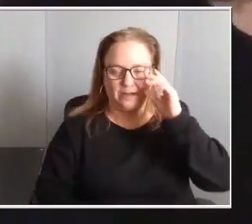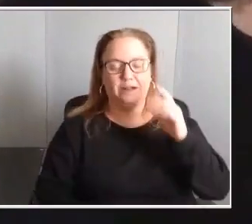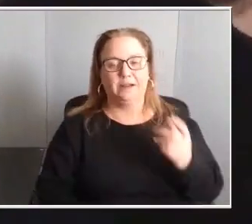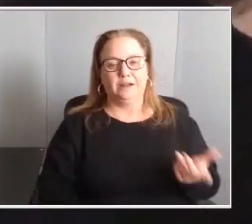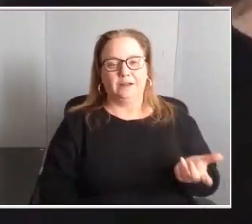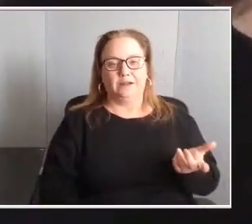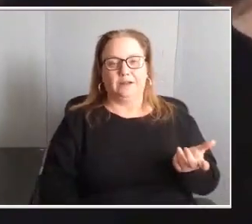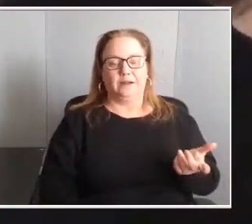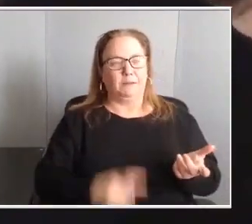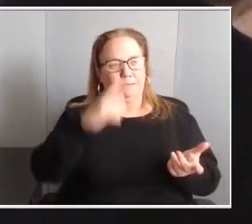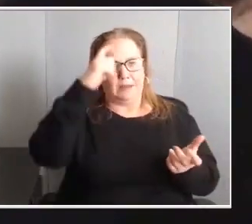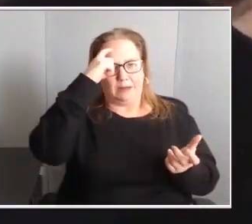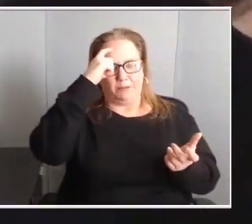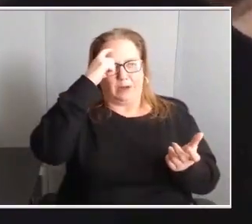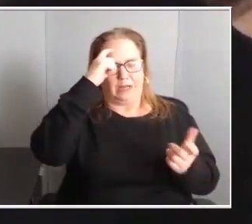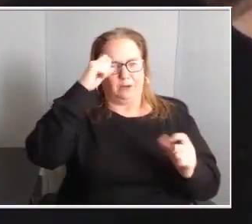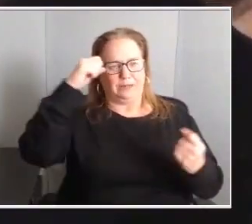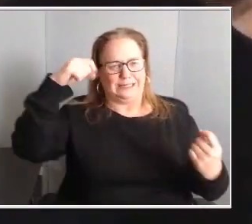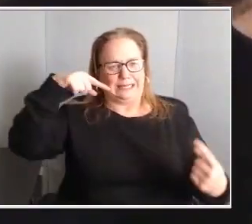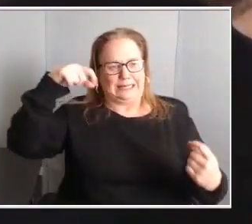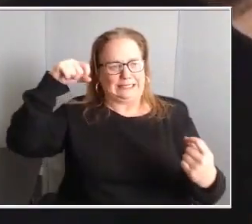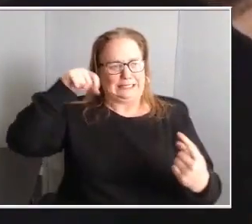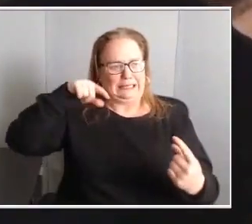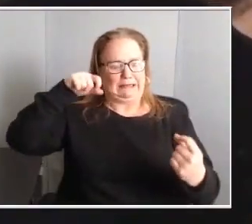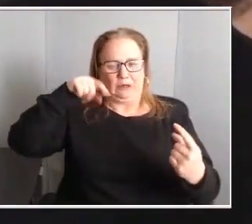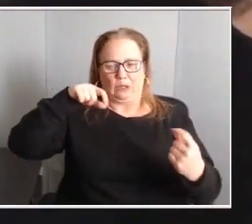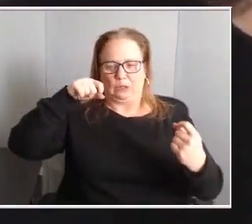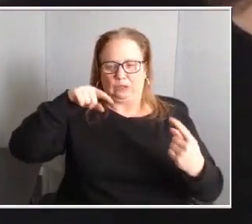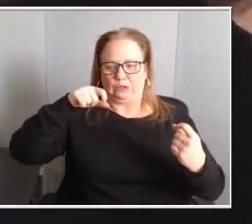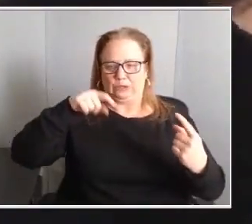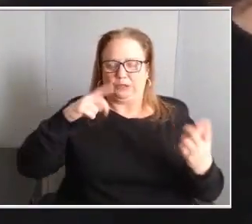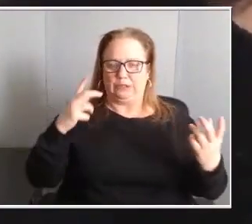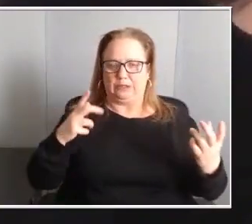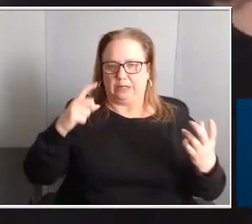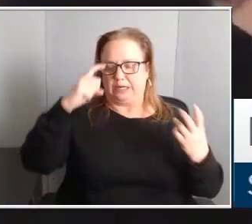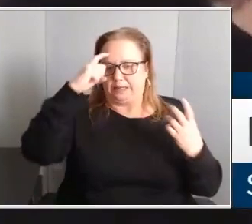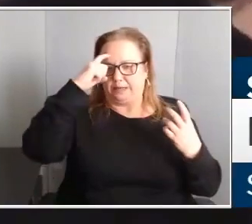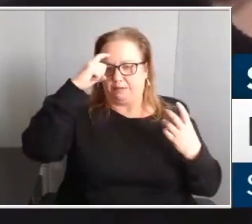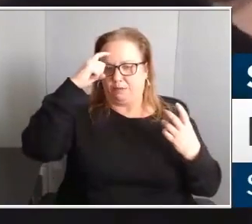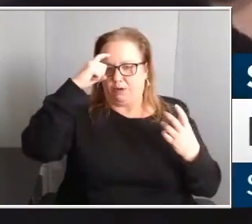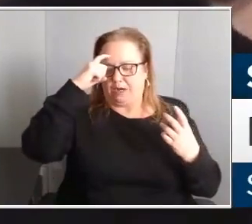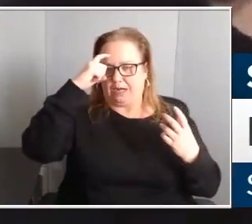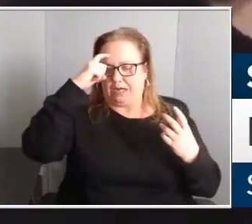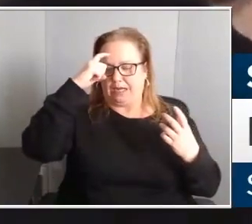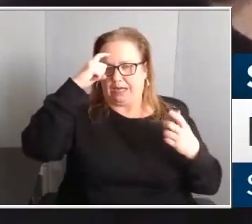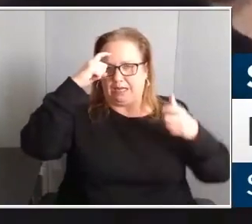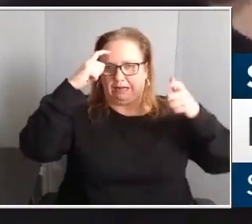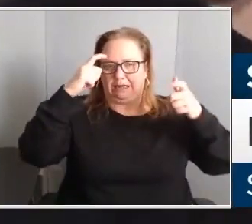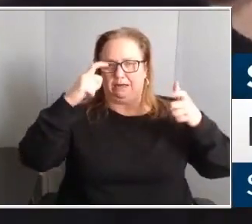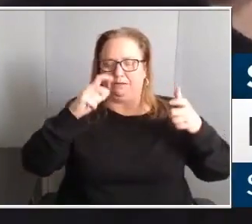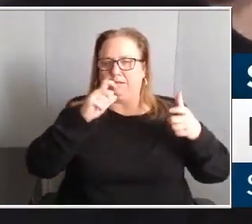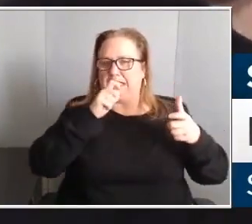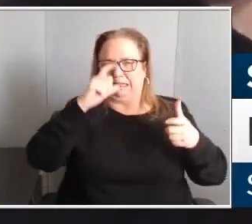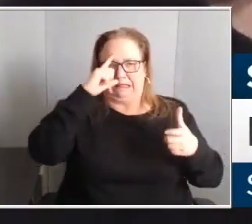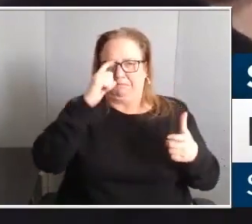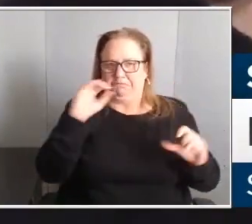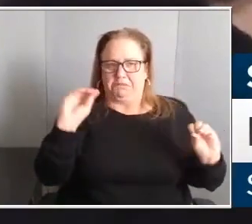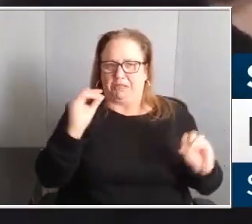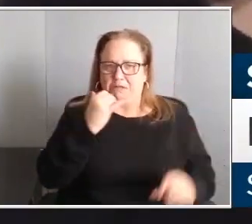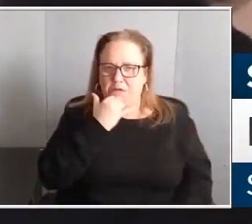think my brain was sending signals, so the brain thought there wasn't really anything wrong.